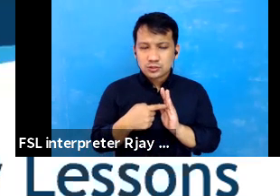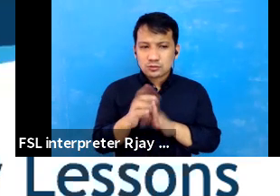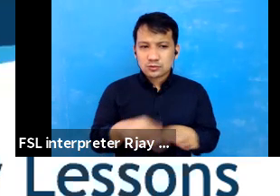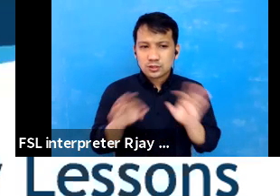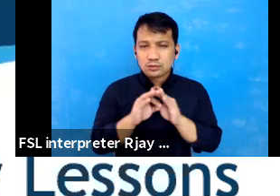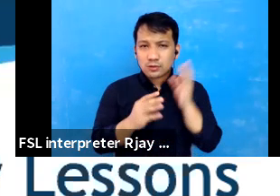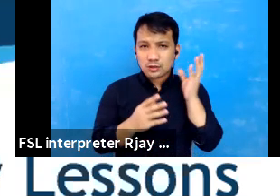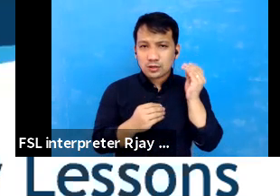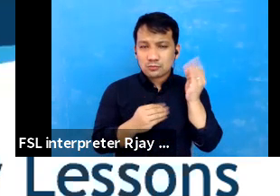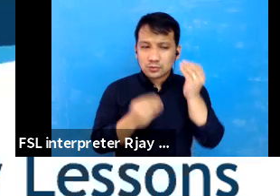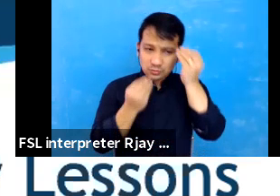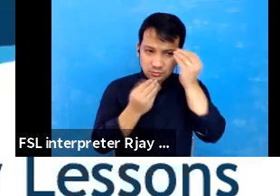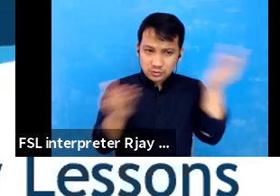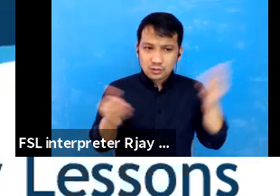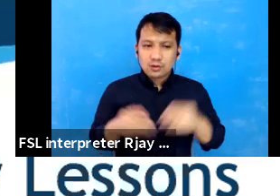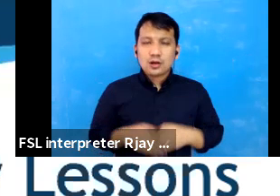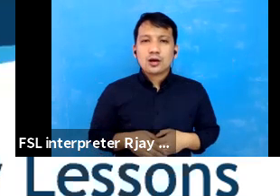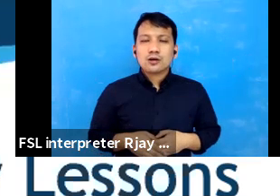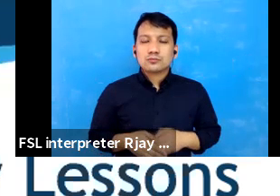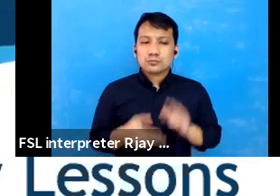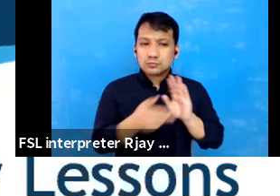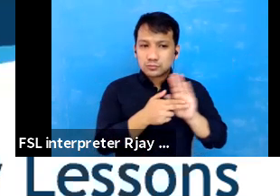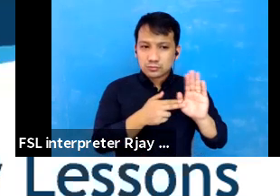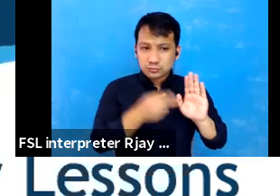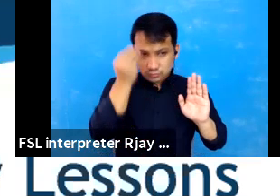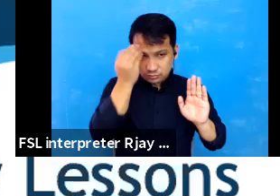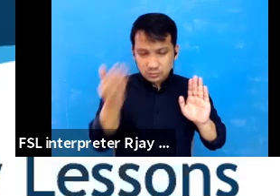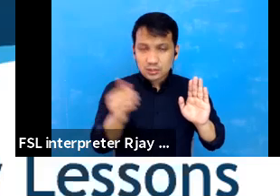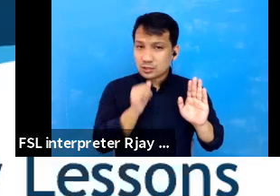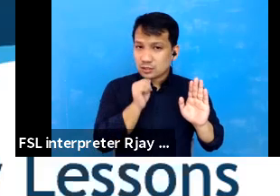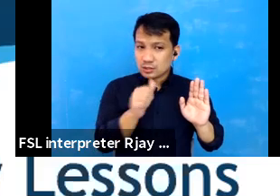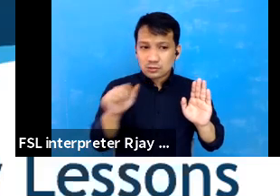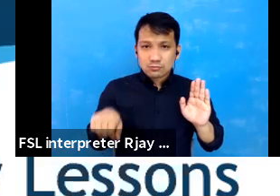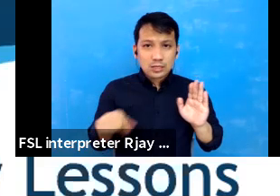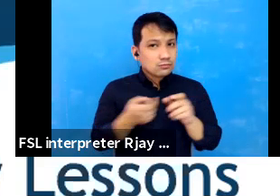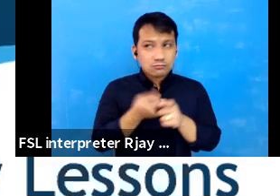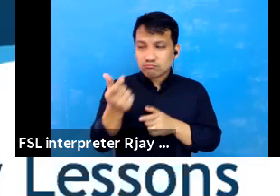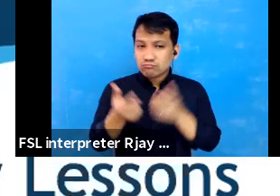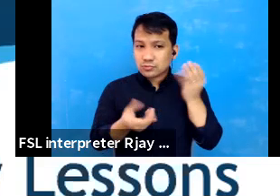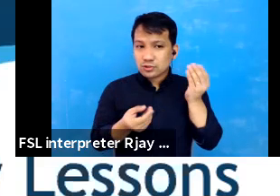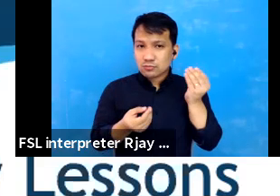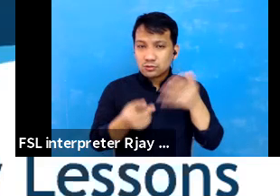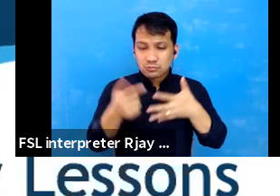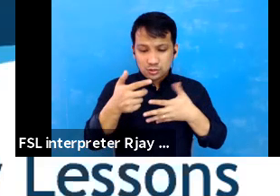information. I think all of them also highlighted this, not outdated quarterly data.